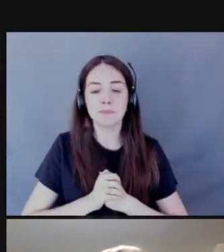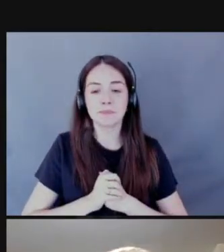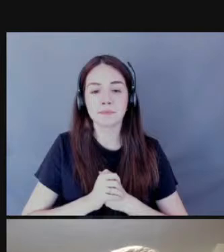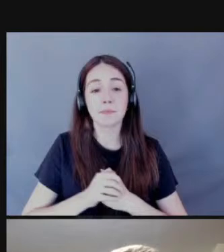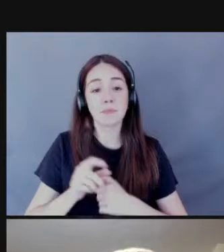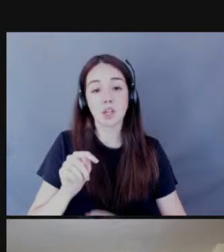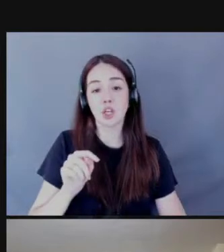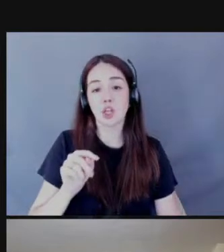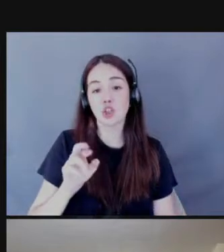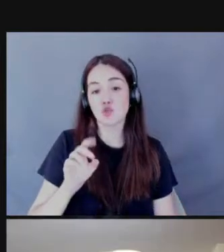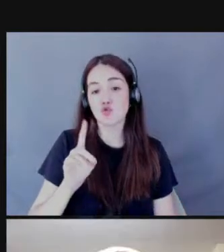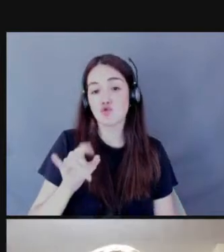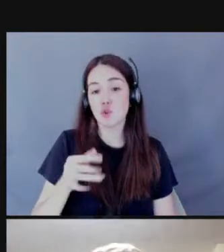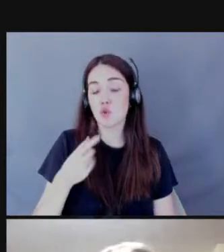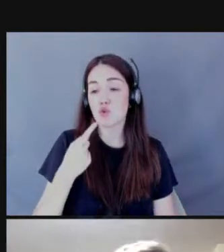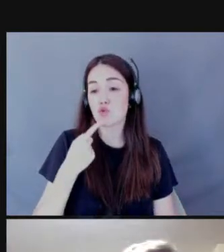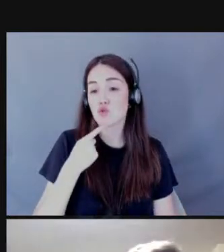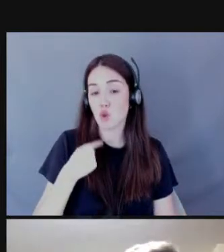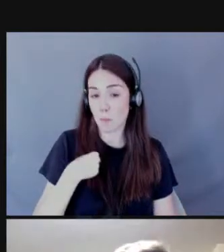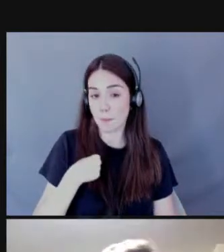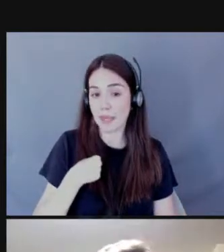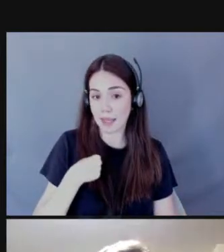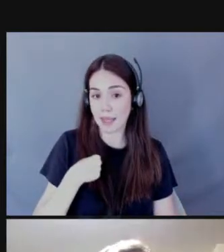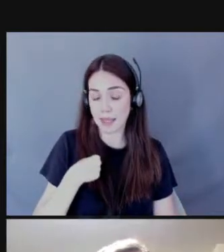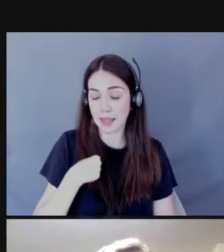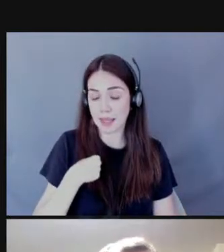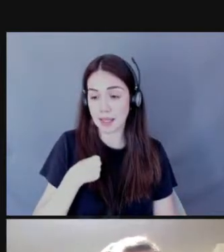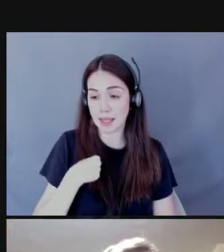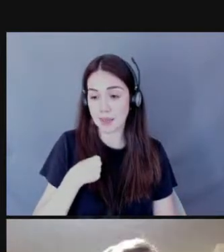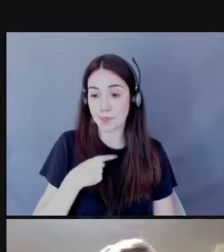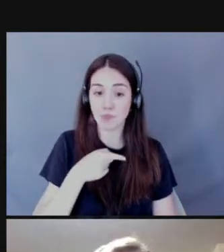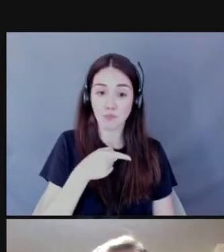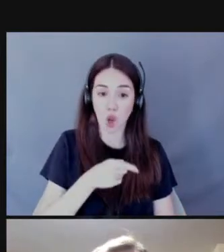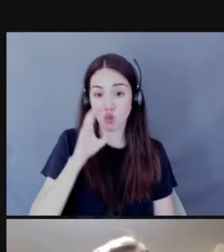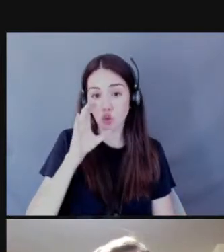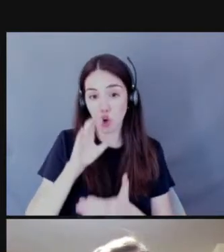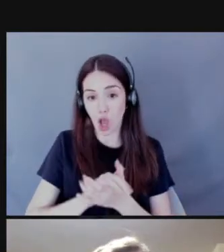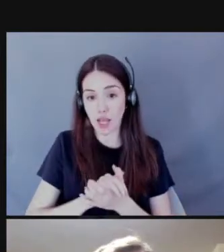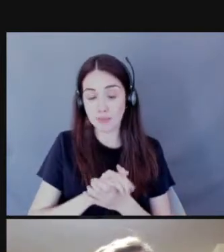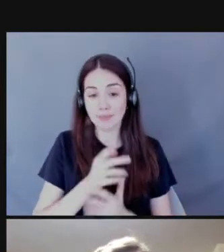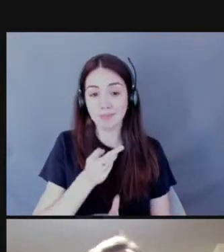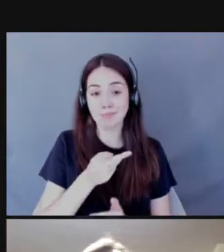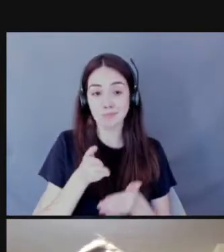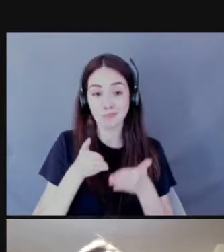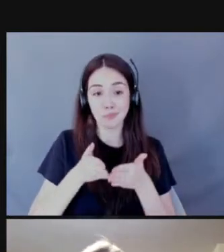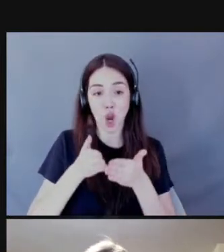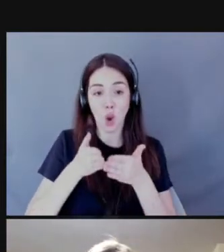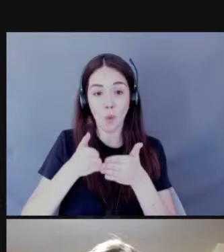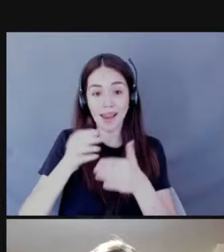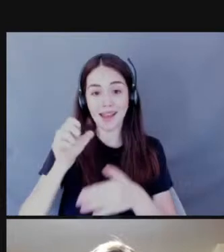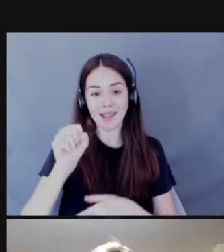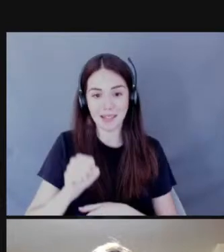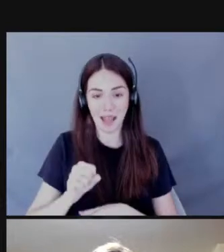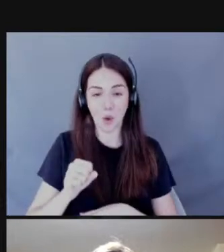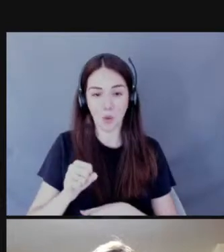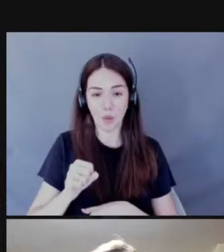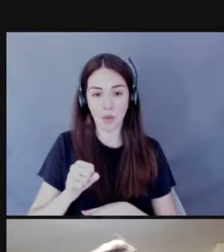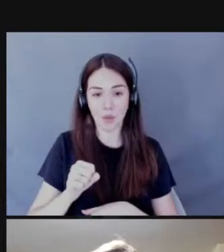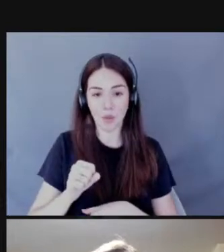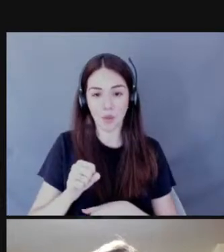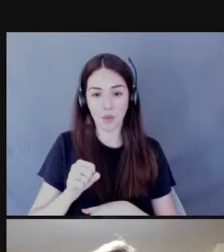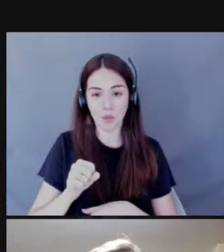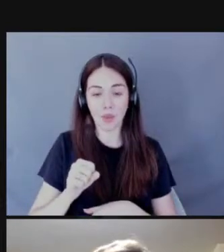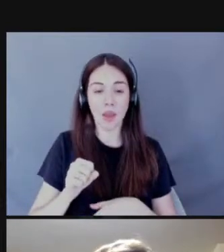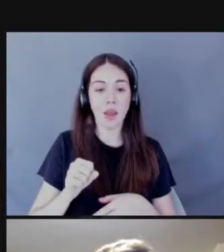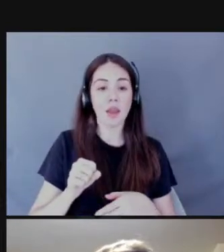Trudy told me in an interview that she and her husband were heading south in their sailboat, and the course that they thought